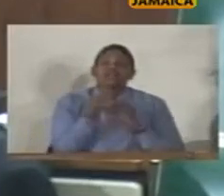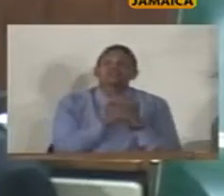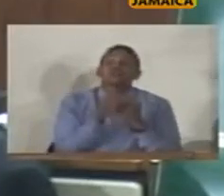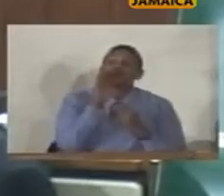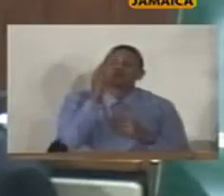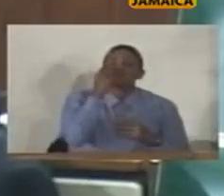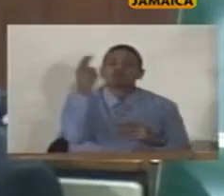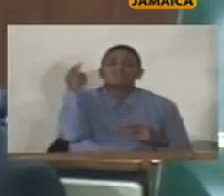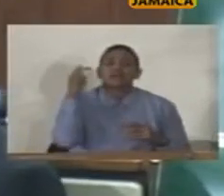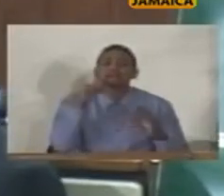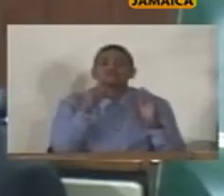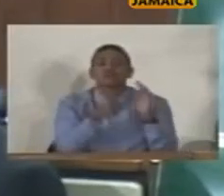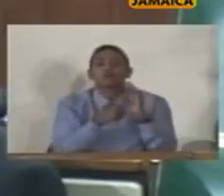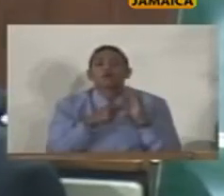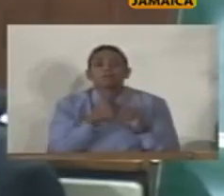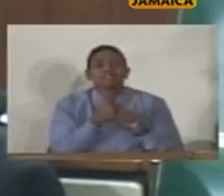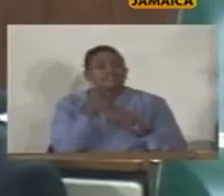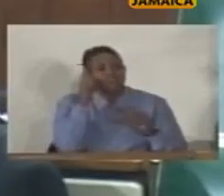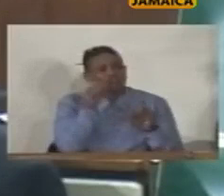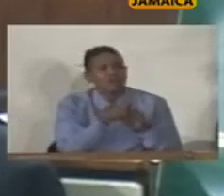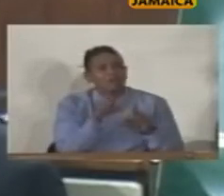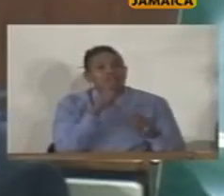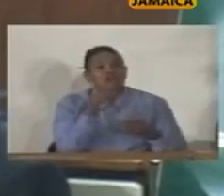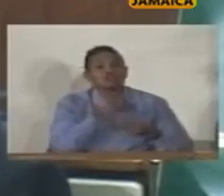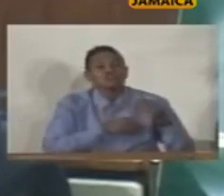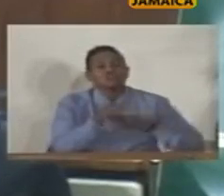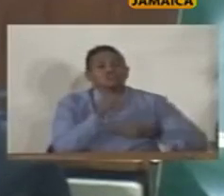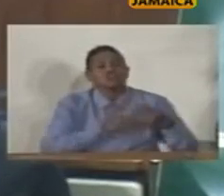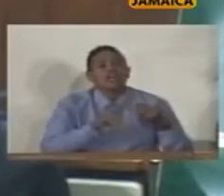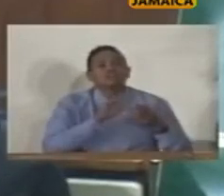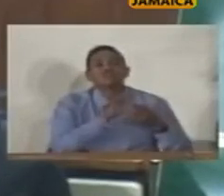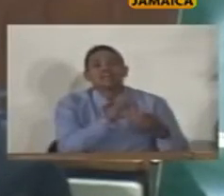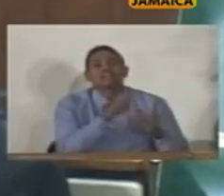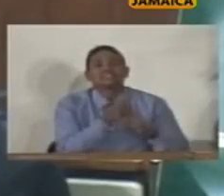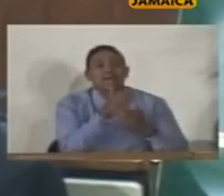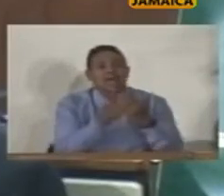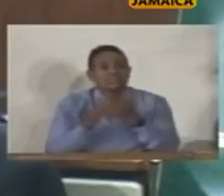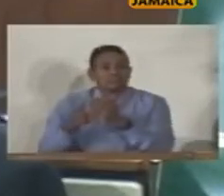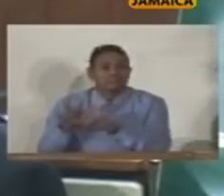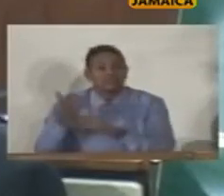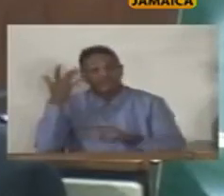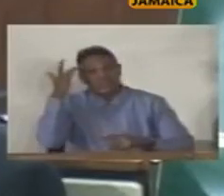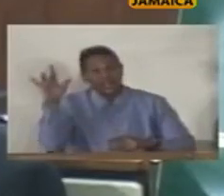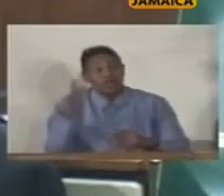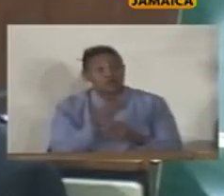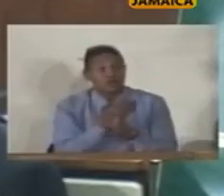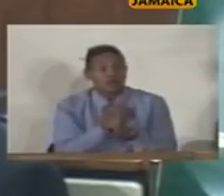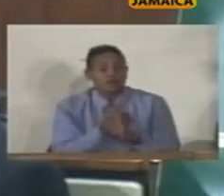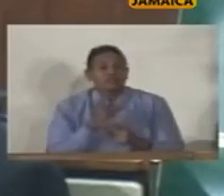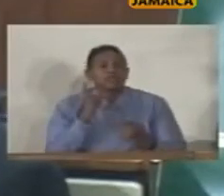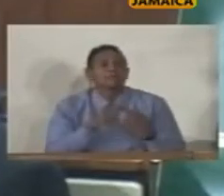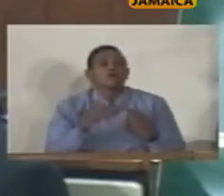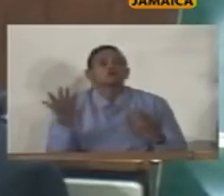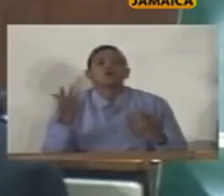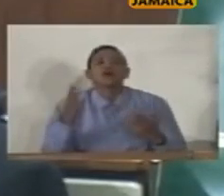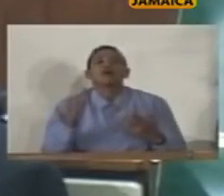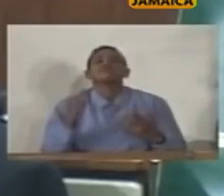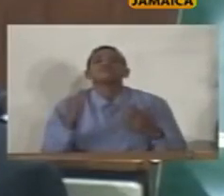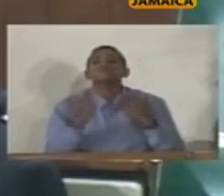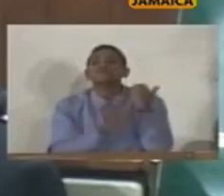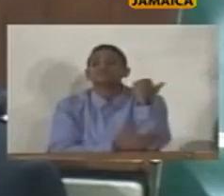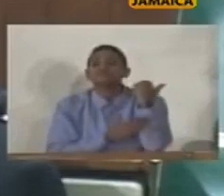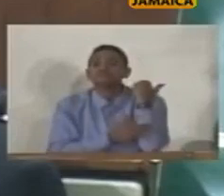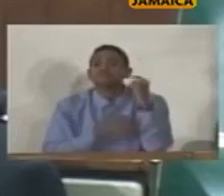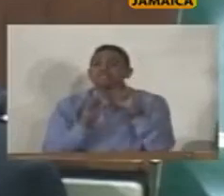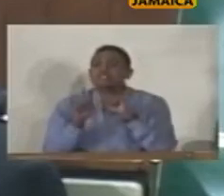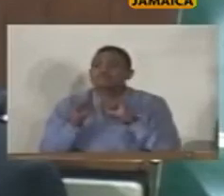the requirements of the Agreement on the trade-related aspects of intellectual property and the bilateral, this is